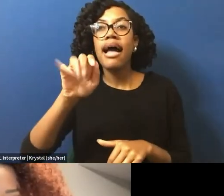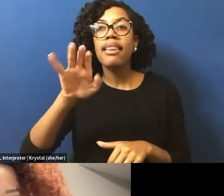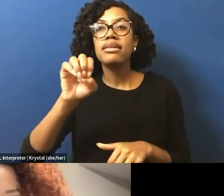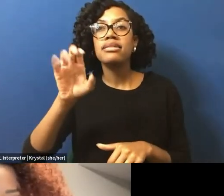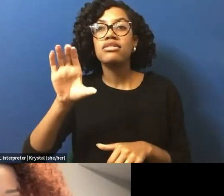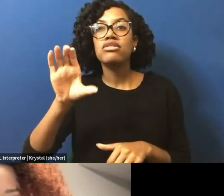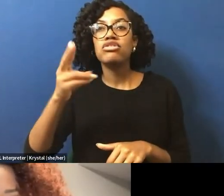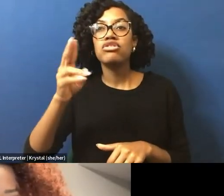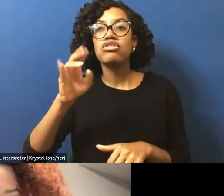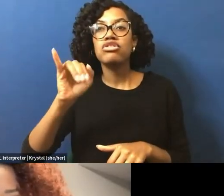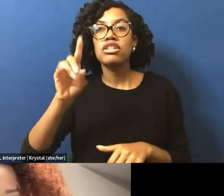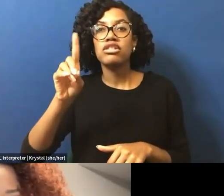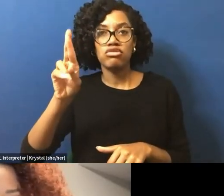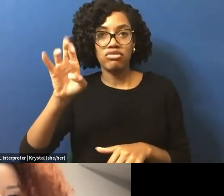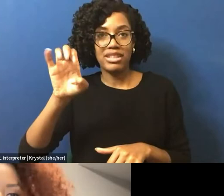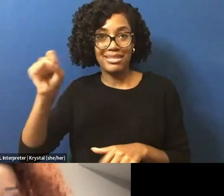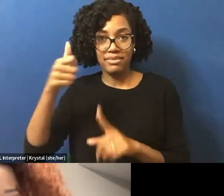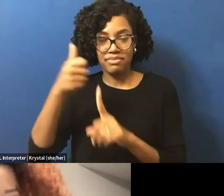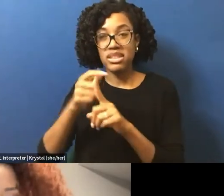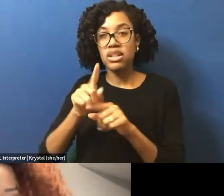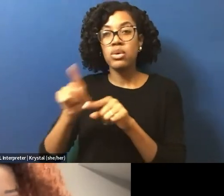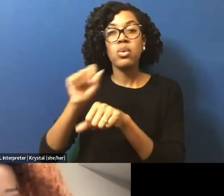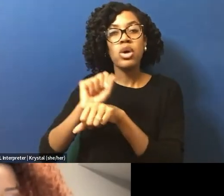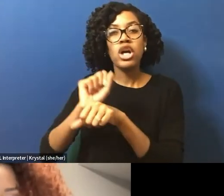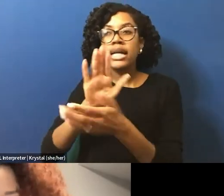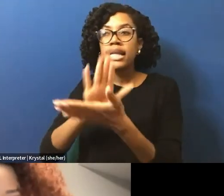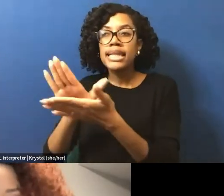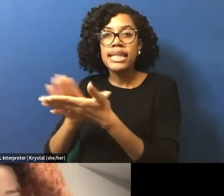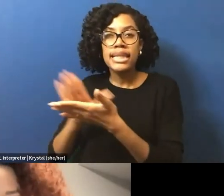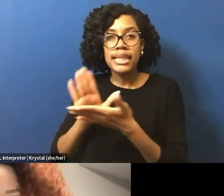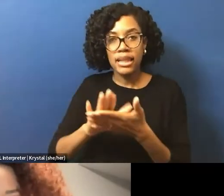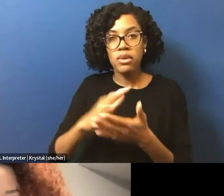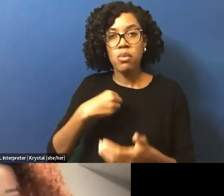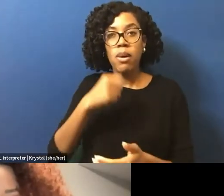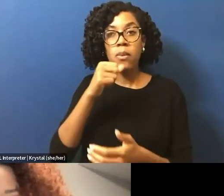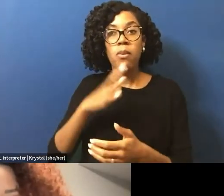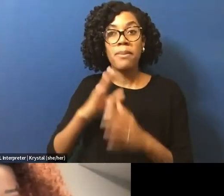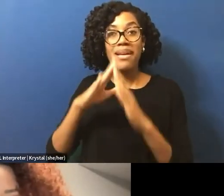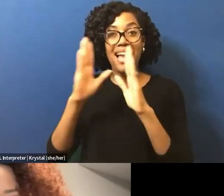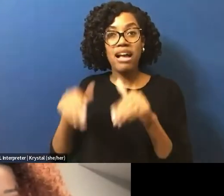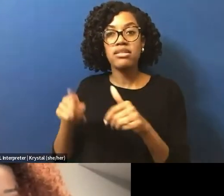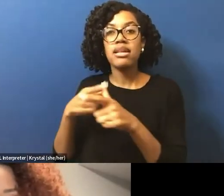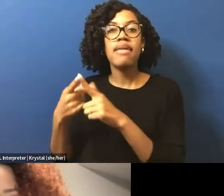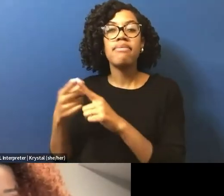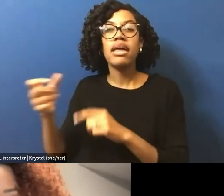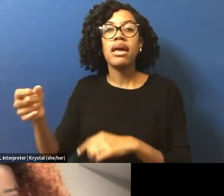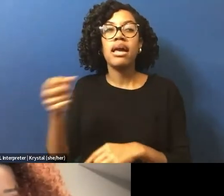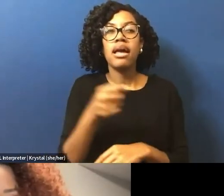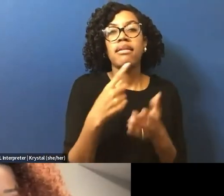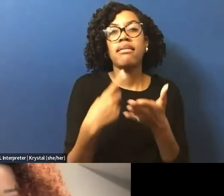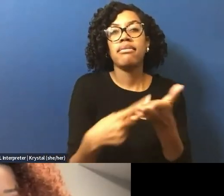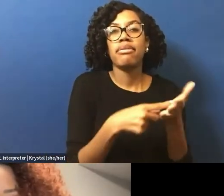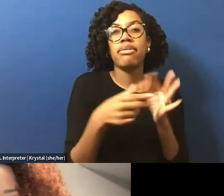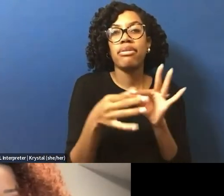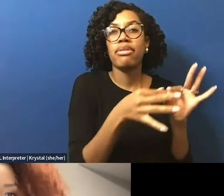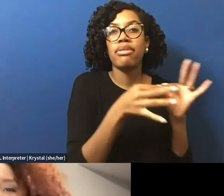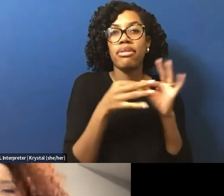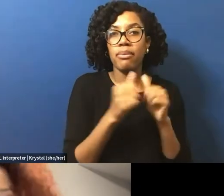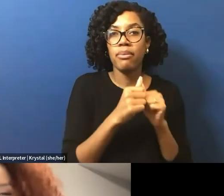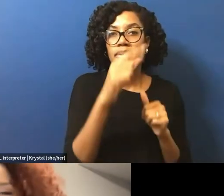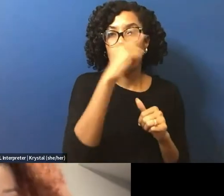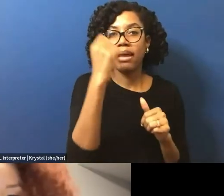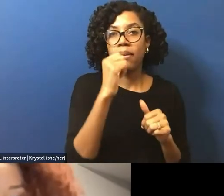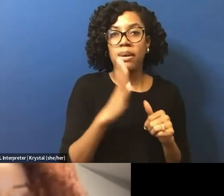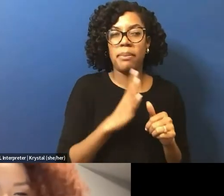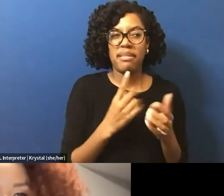interactions, you get a sense of the politics and how Black women are moving in the world, right? Another example is the Black Panther Party newspaper. A lot